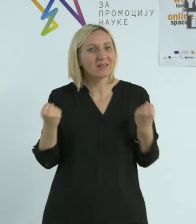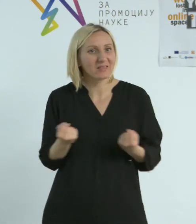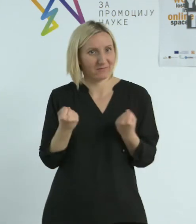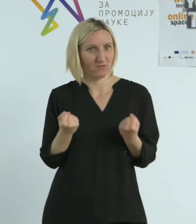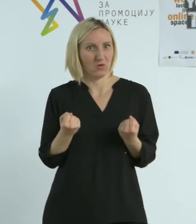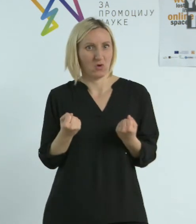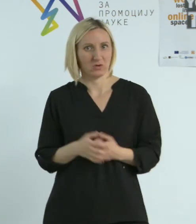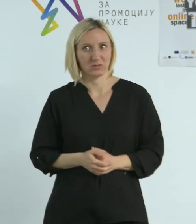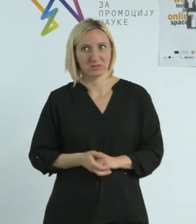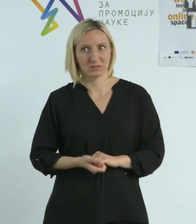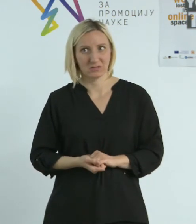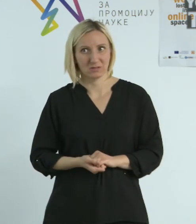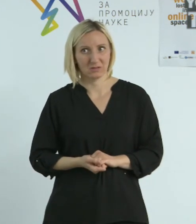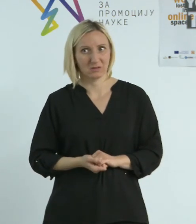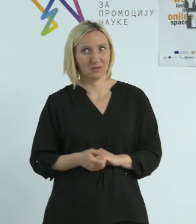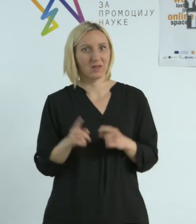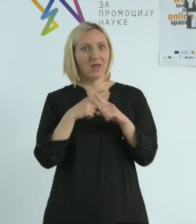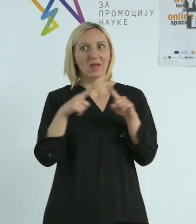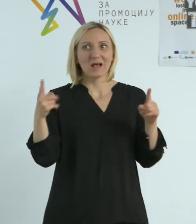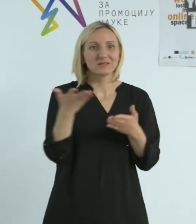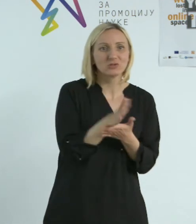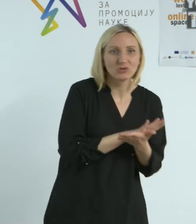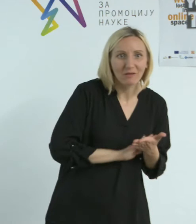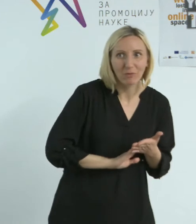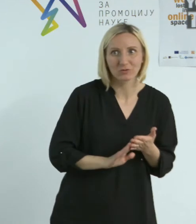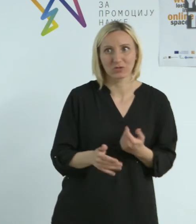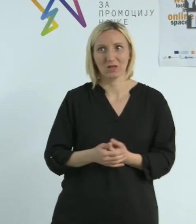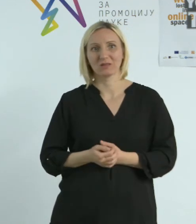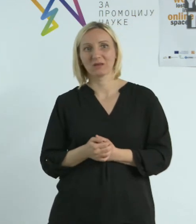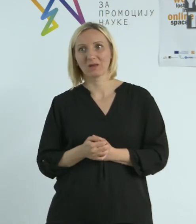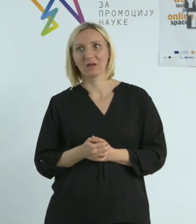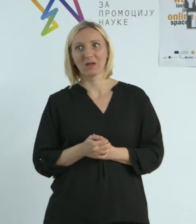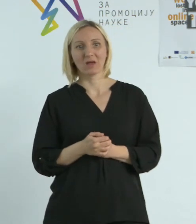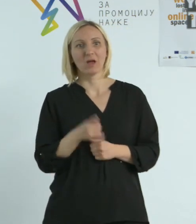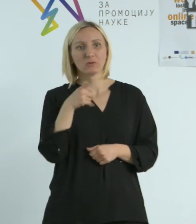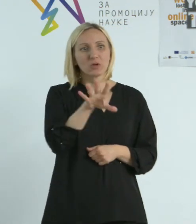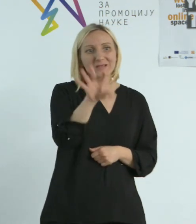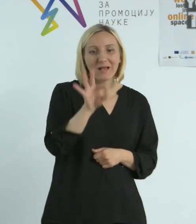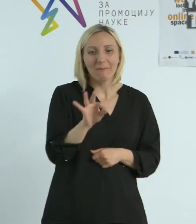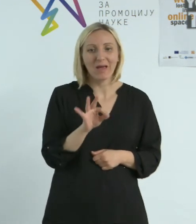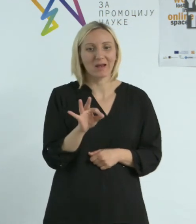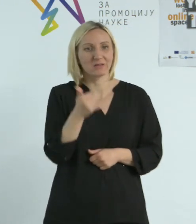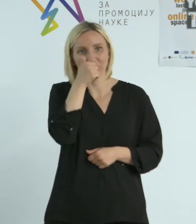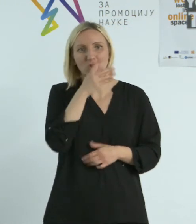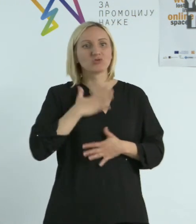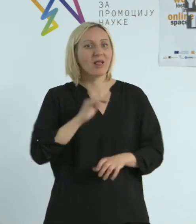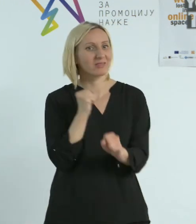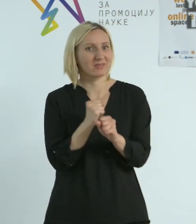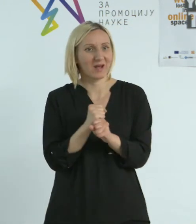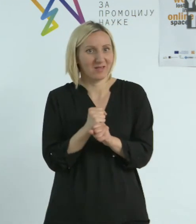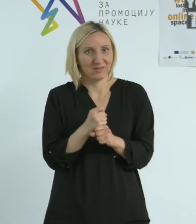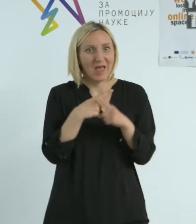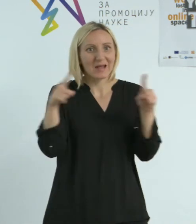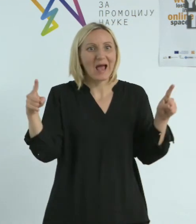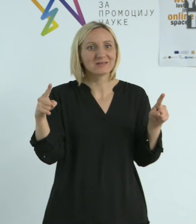different styles. There here, you just choose which one you want. So that's why it's